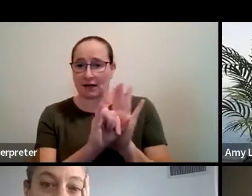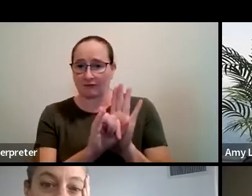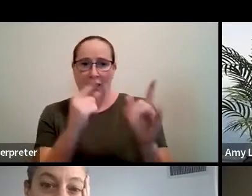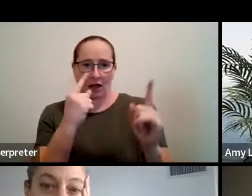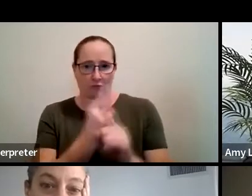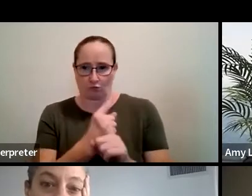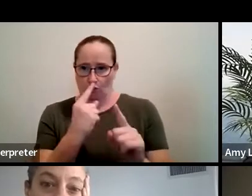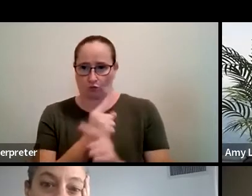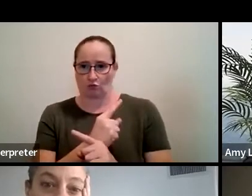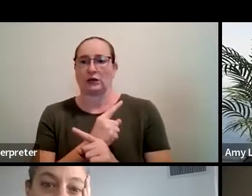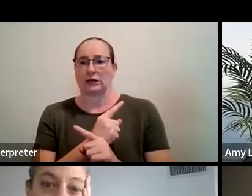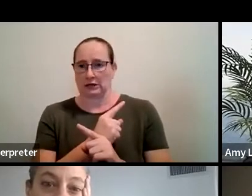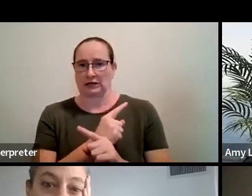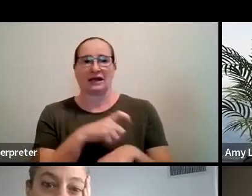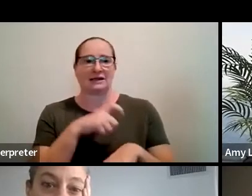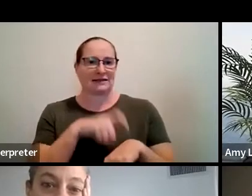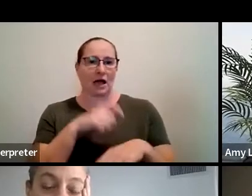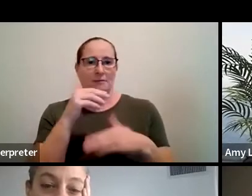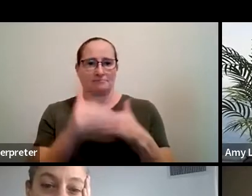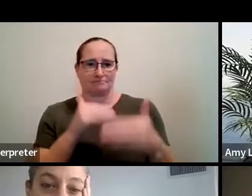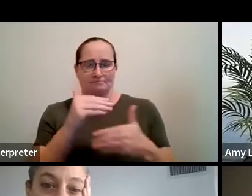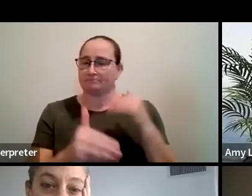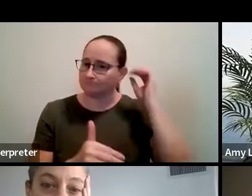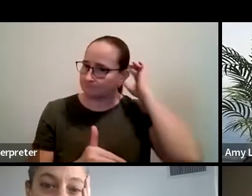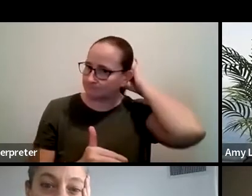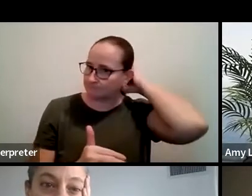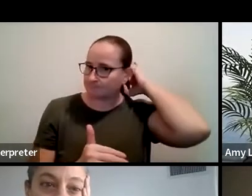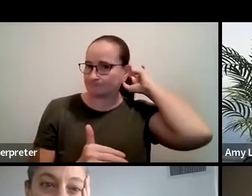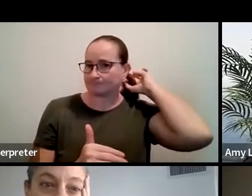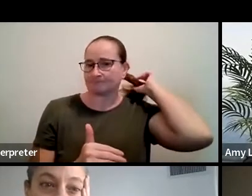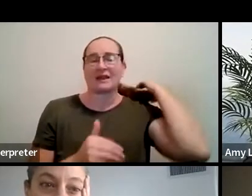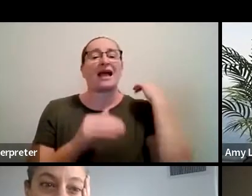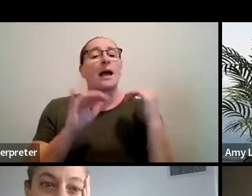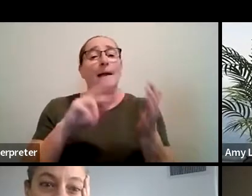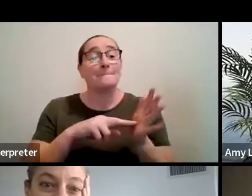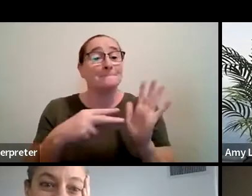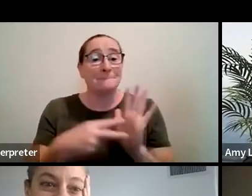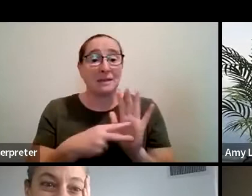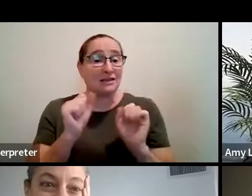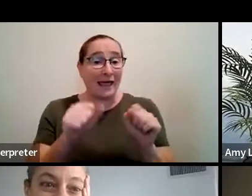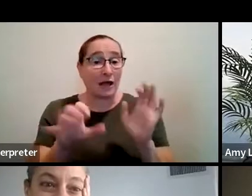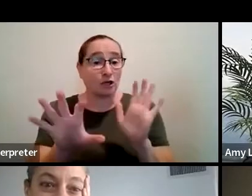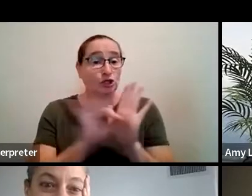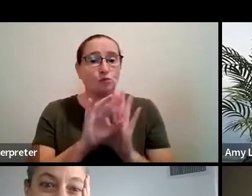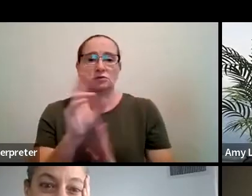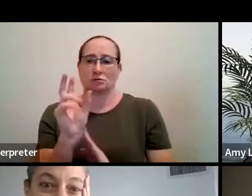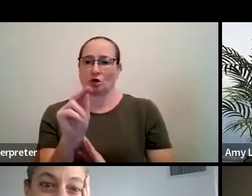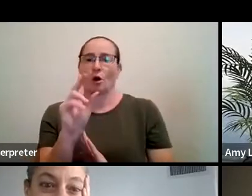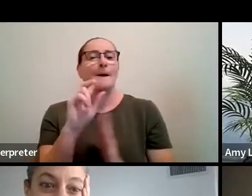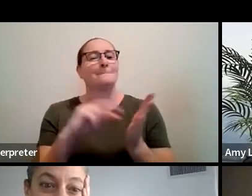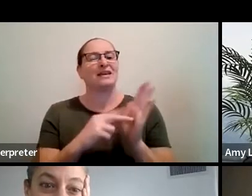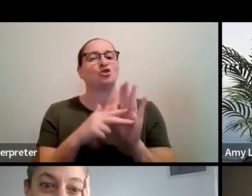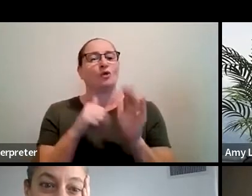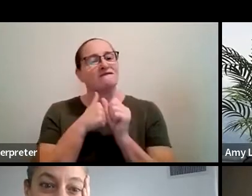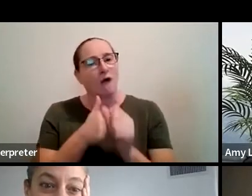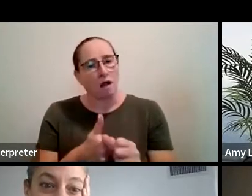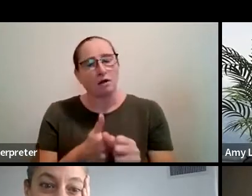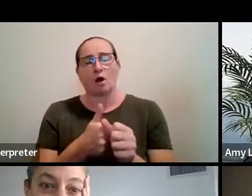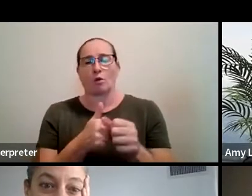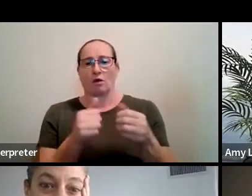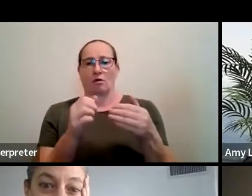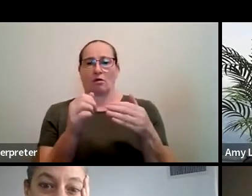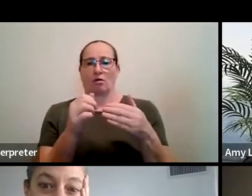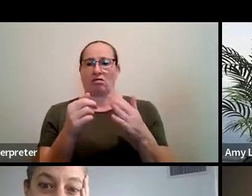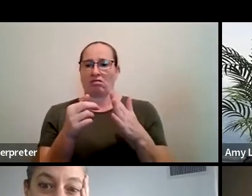appropriately provisioned in a timely manner. And that doesn't mean that you pick and choose. It means that you follow the guidance